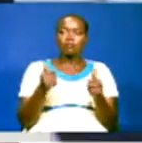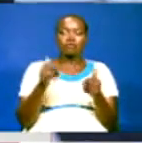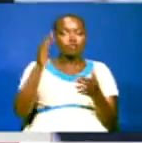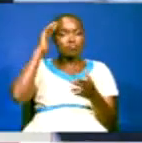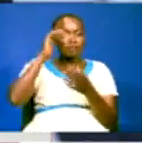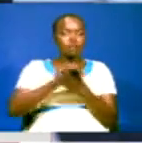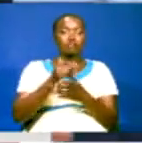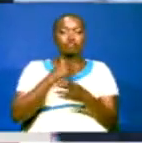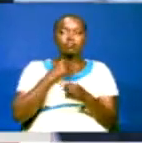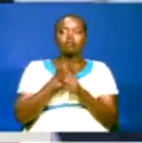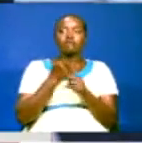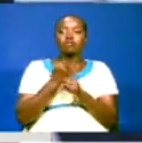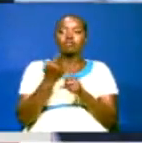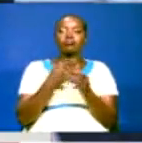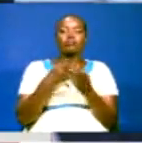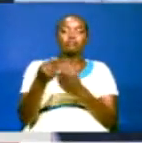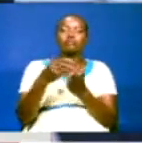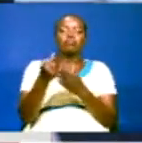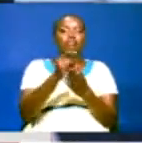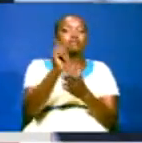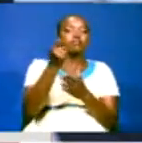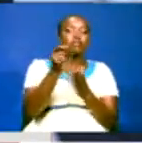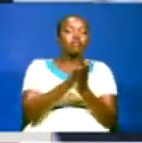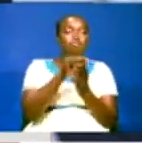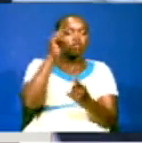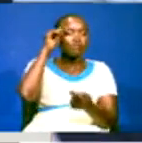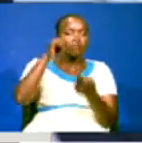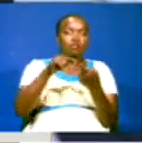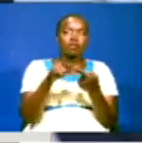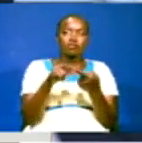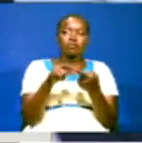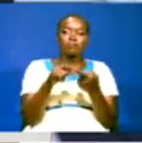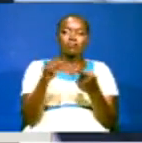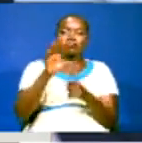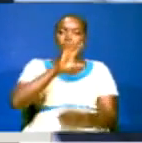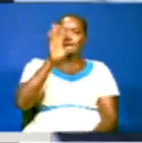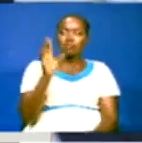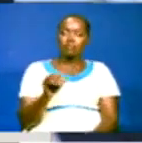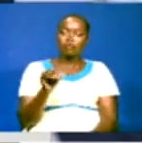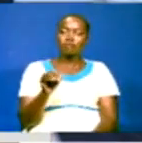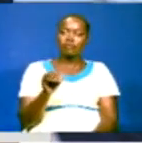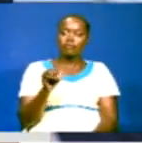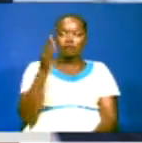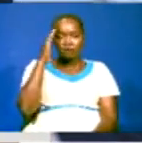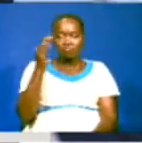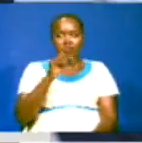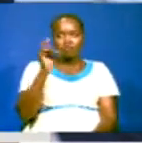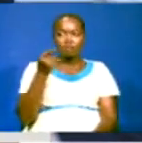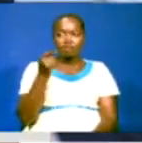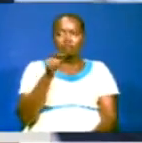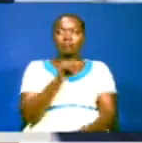our work is only to sell Kenya as a premier destination in Africa. And you know how Kenya is an